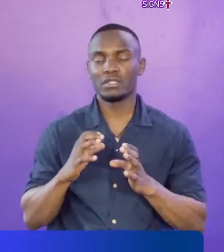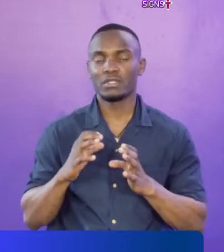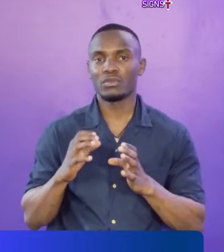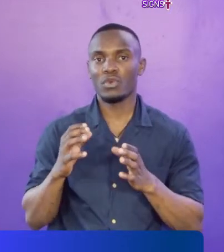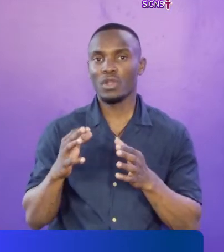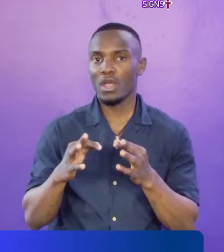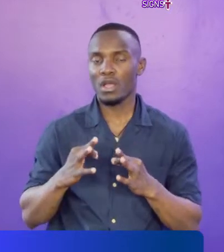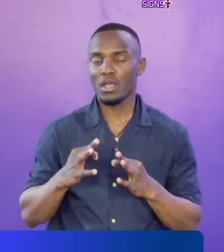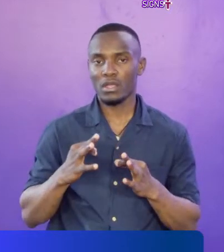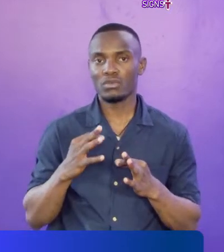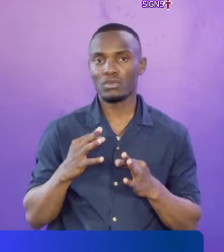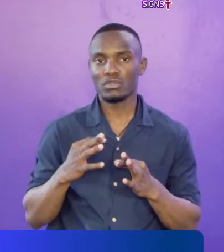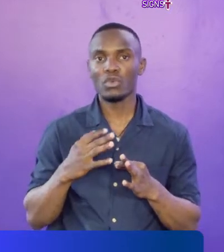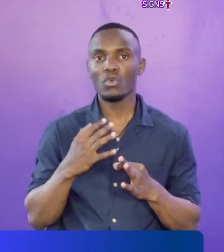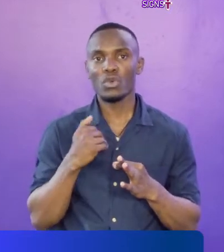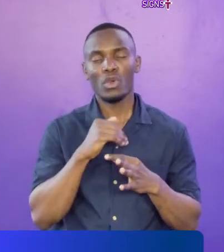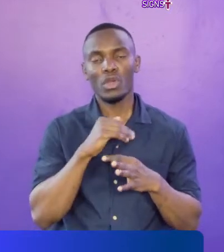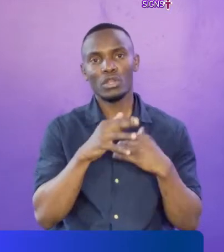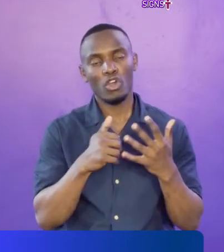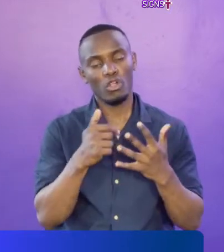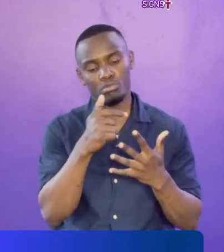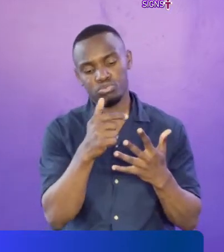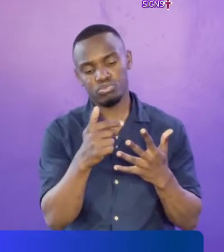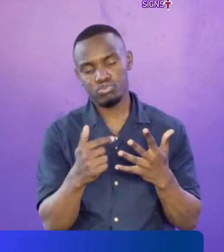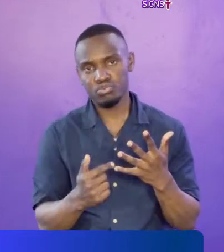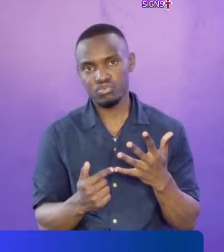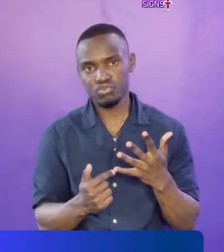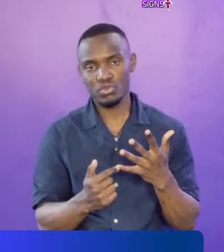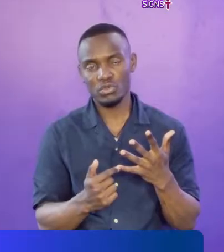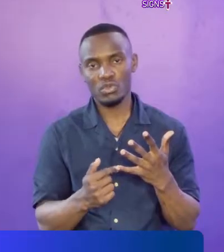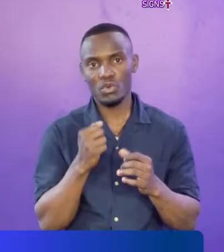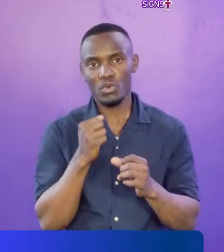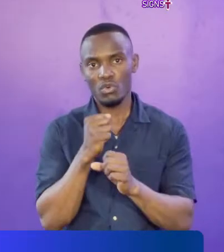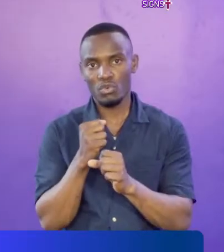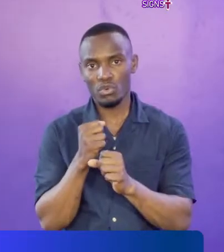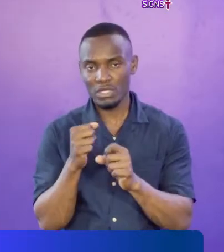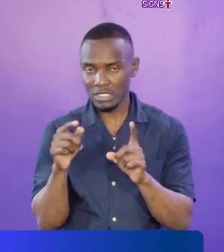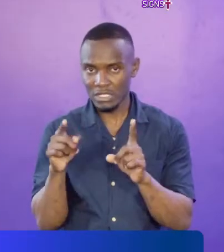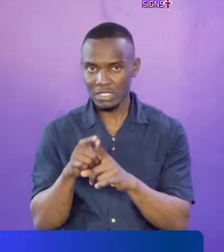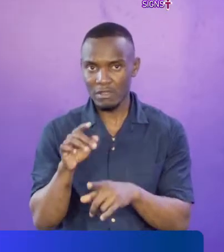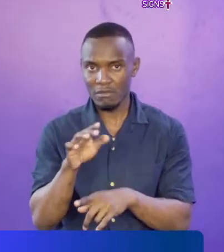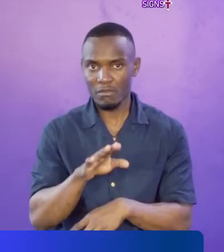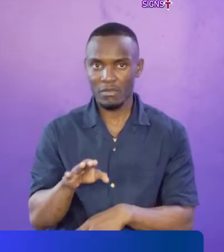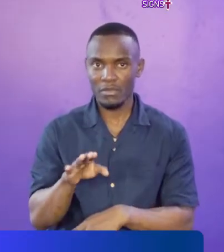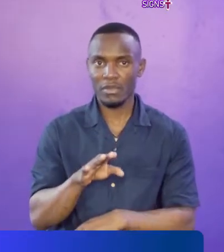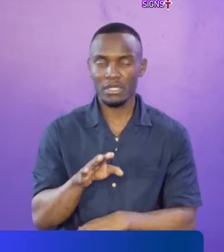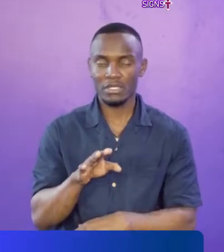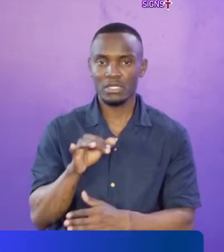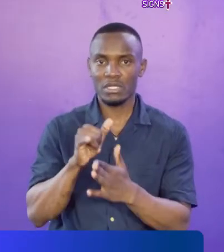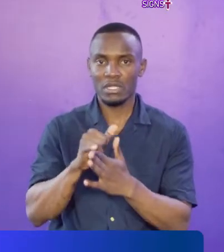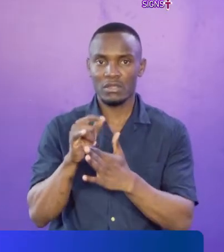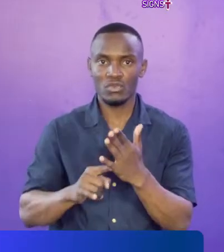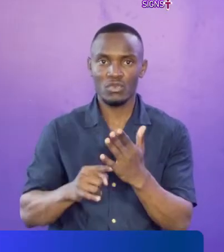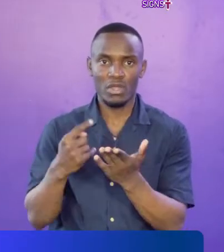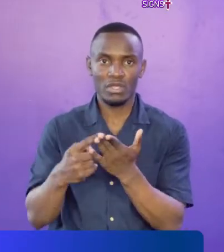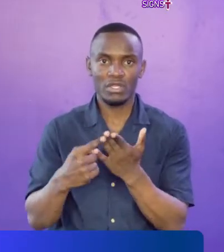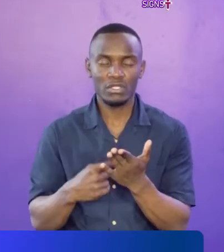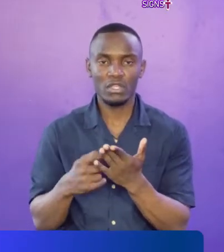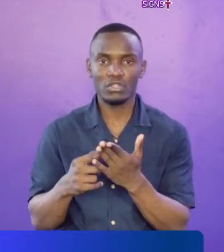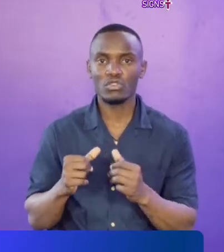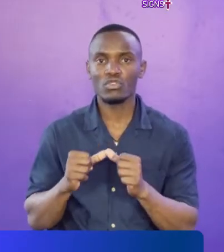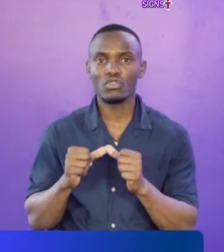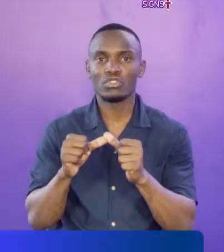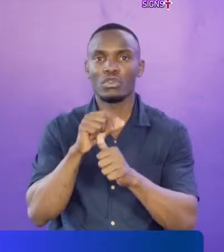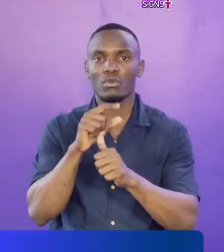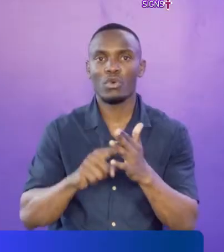these things come into one place and you have one thing? So those are discussions that are ongoing around digital public